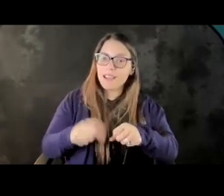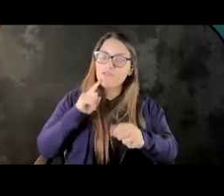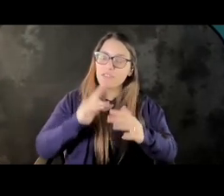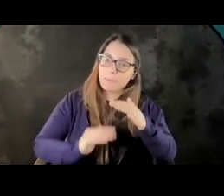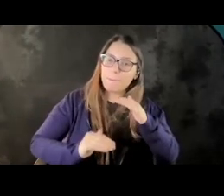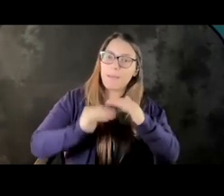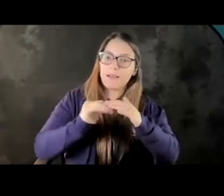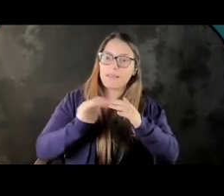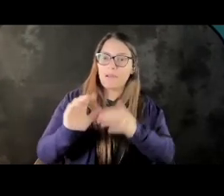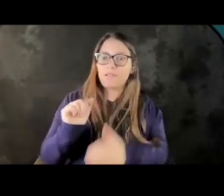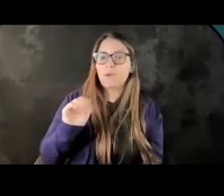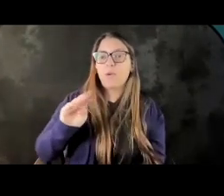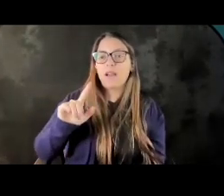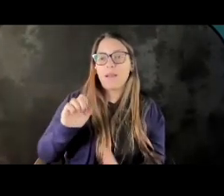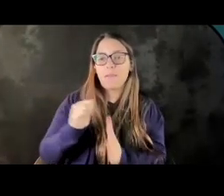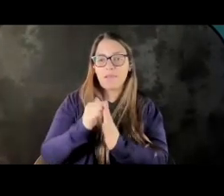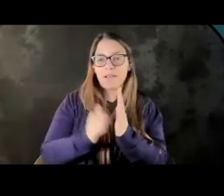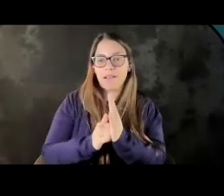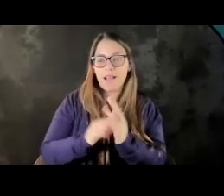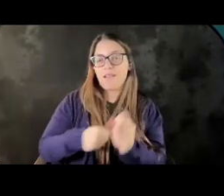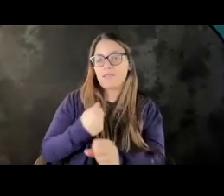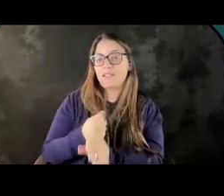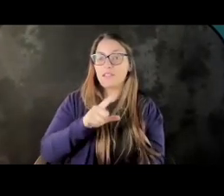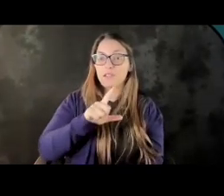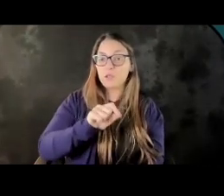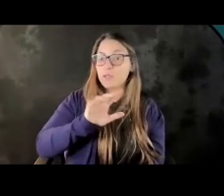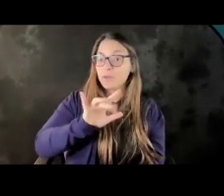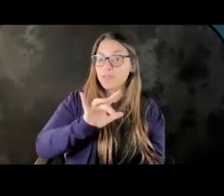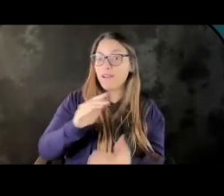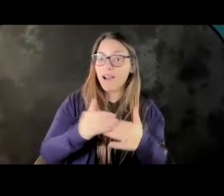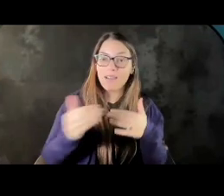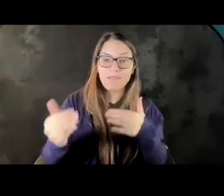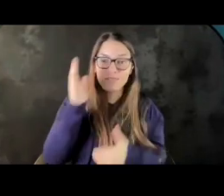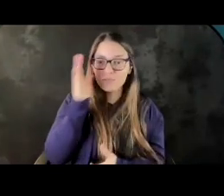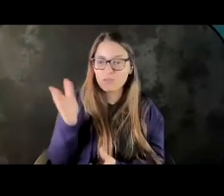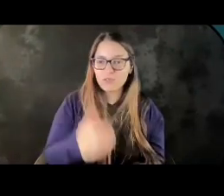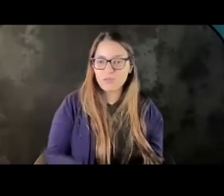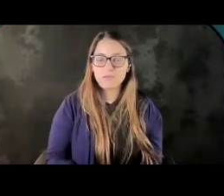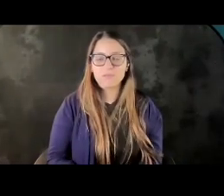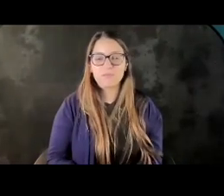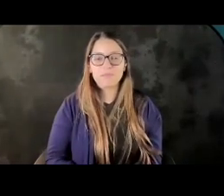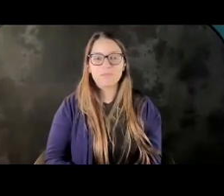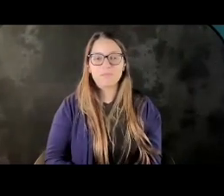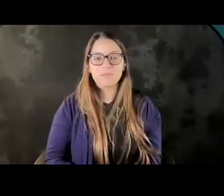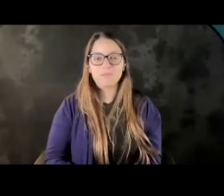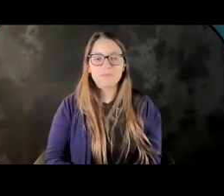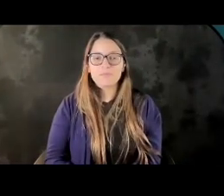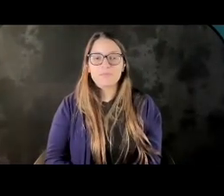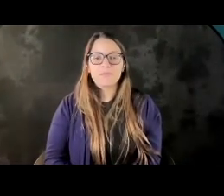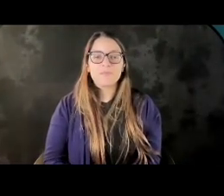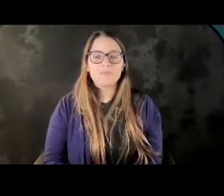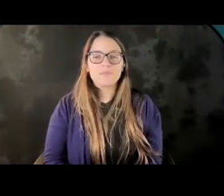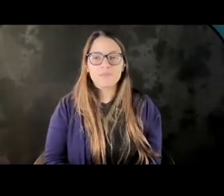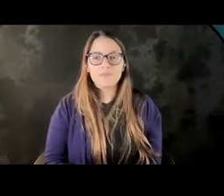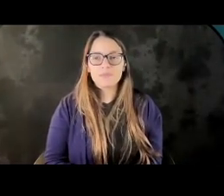in 2025 and beyond. Next.